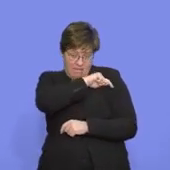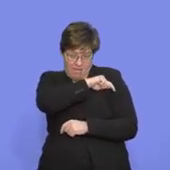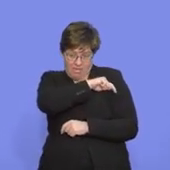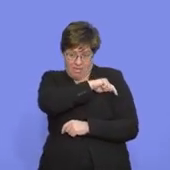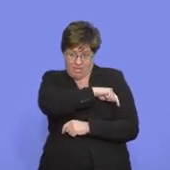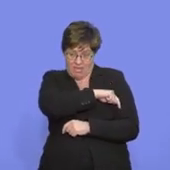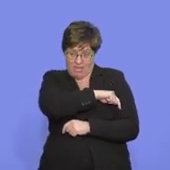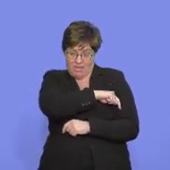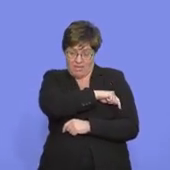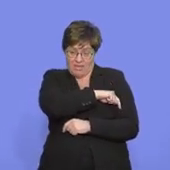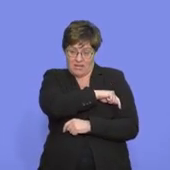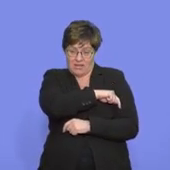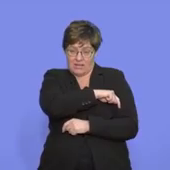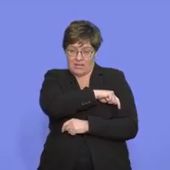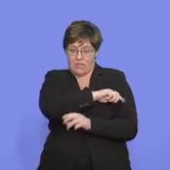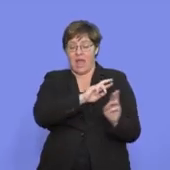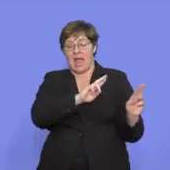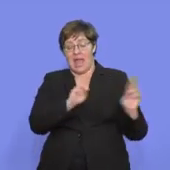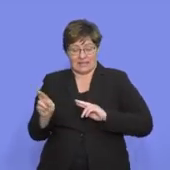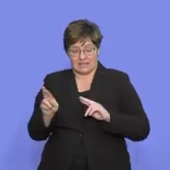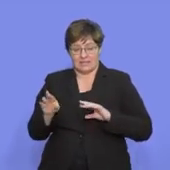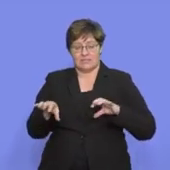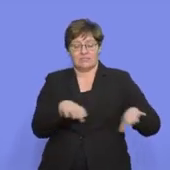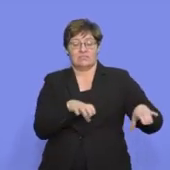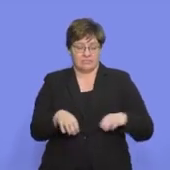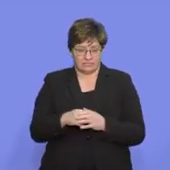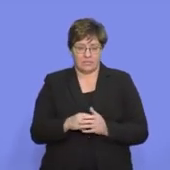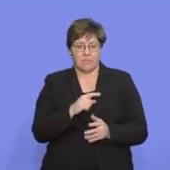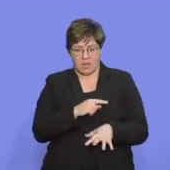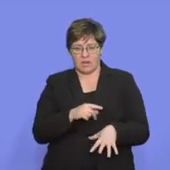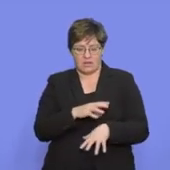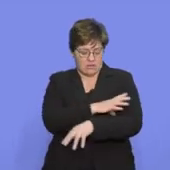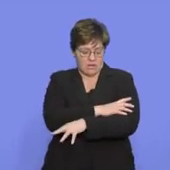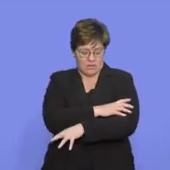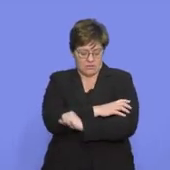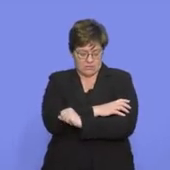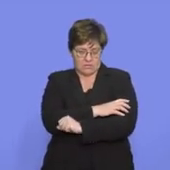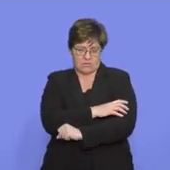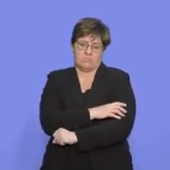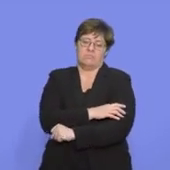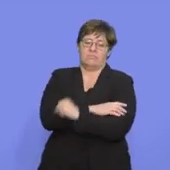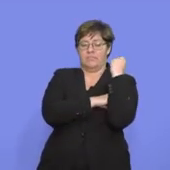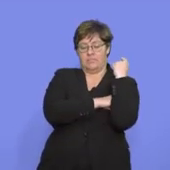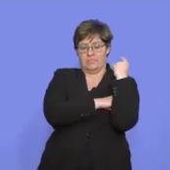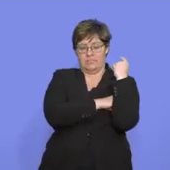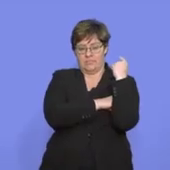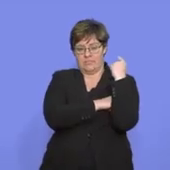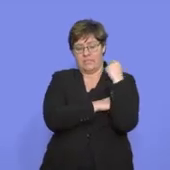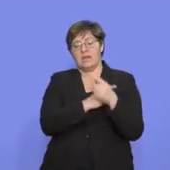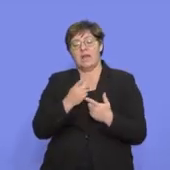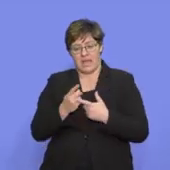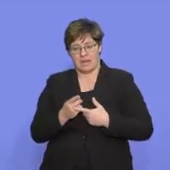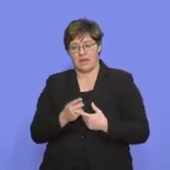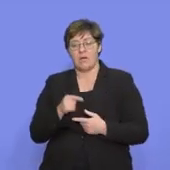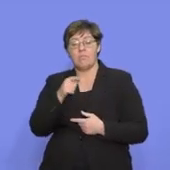or reacting to the situation. So this muscle will now contract and pull this hand away from the candle